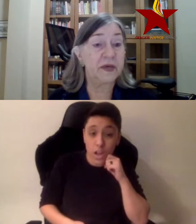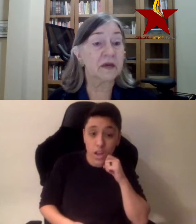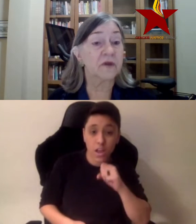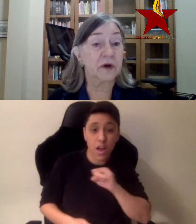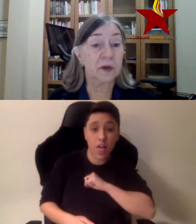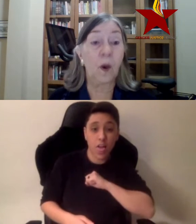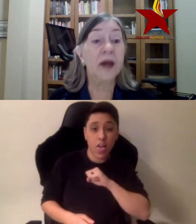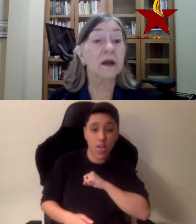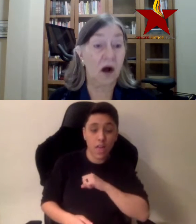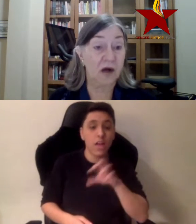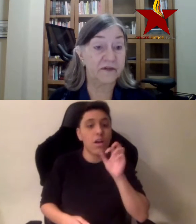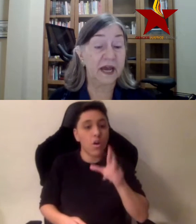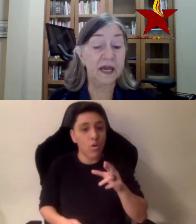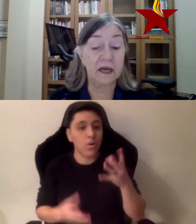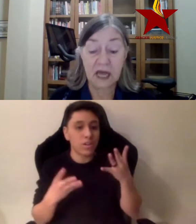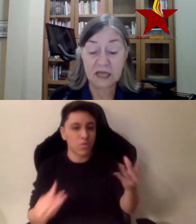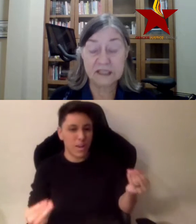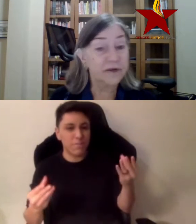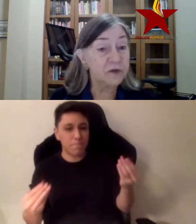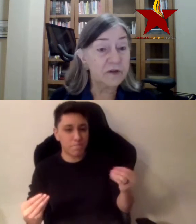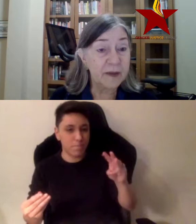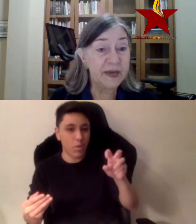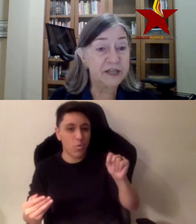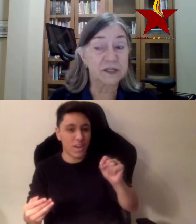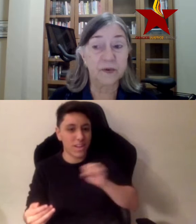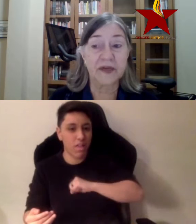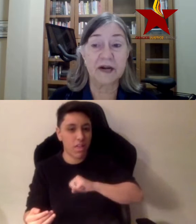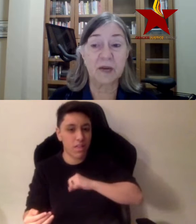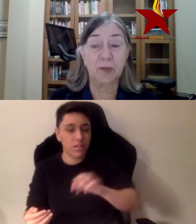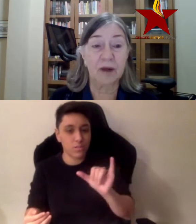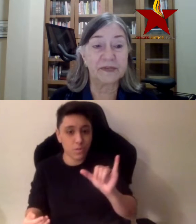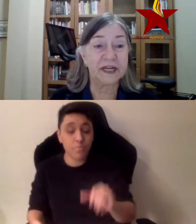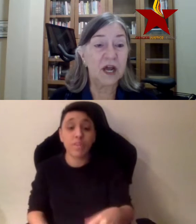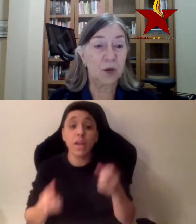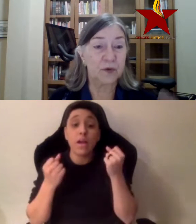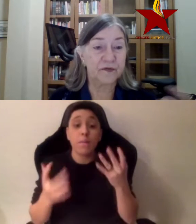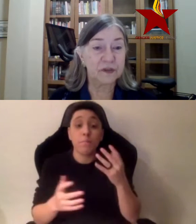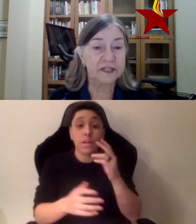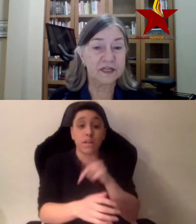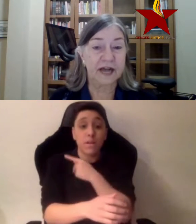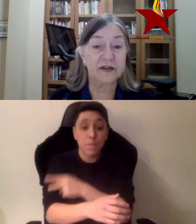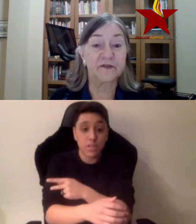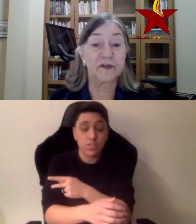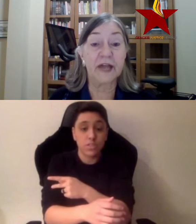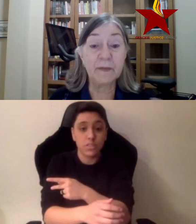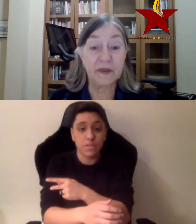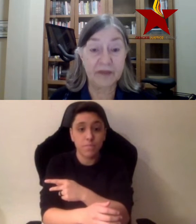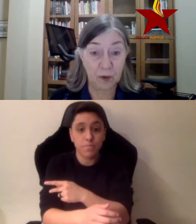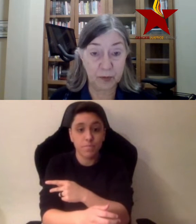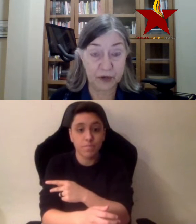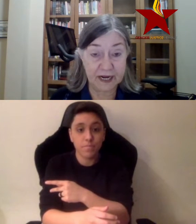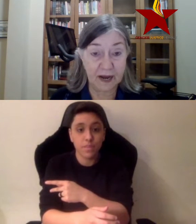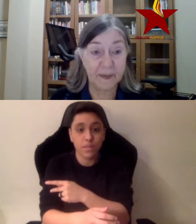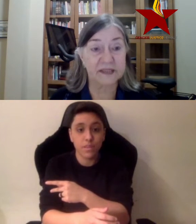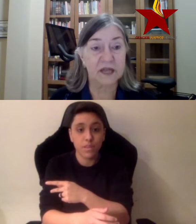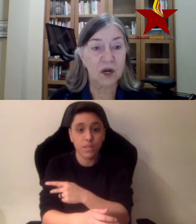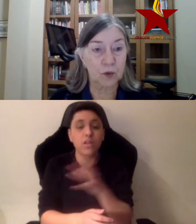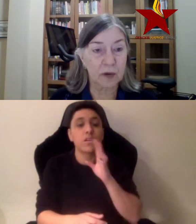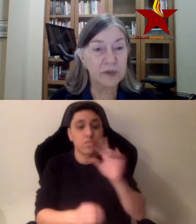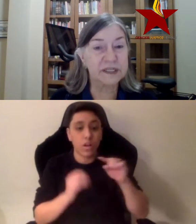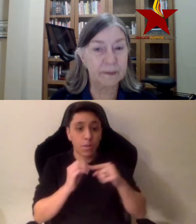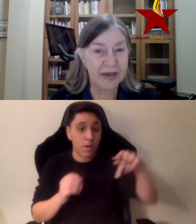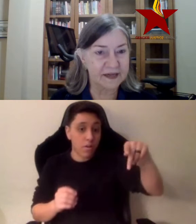the cough being a very wet cough. And I had several of my patients, without any prompting, referred to the kind of phlegm that they were putting up